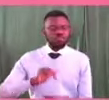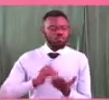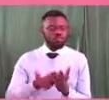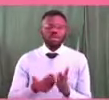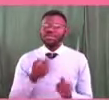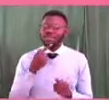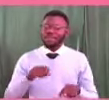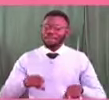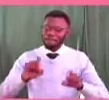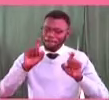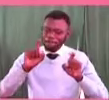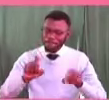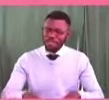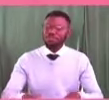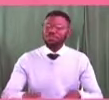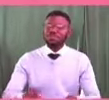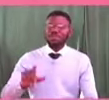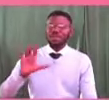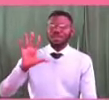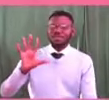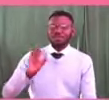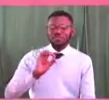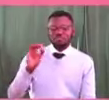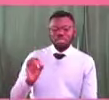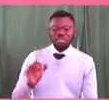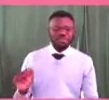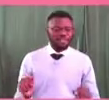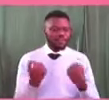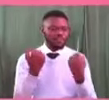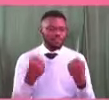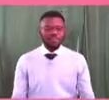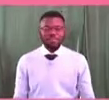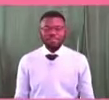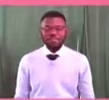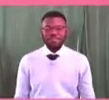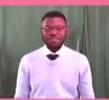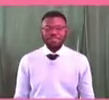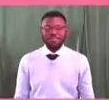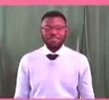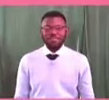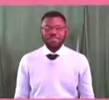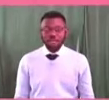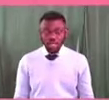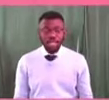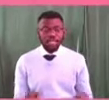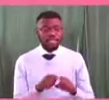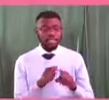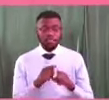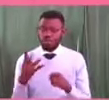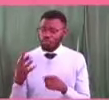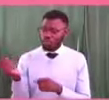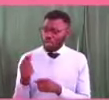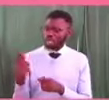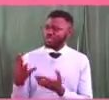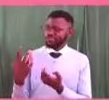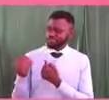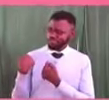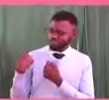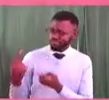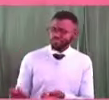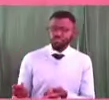mandatory 5% saving. And in just 4 months,